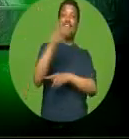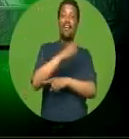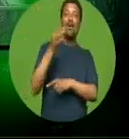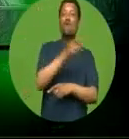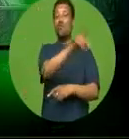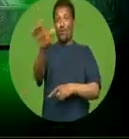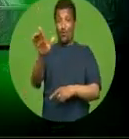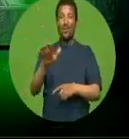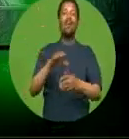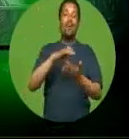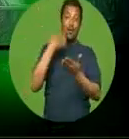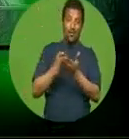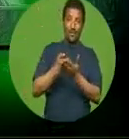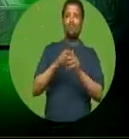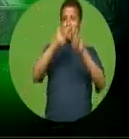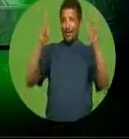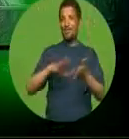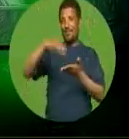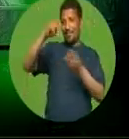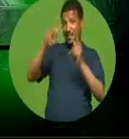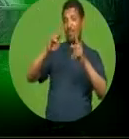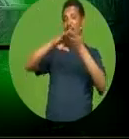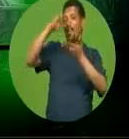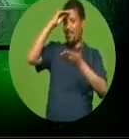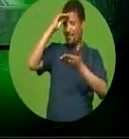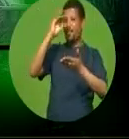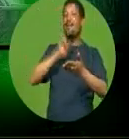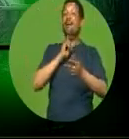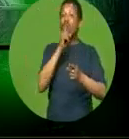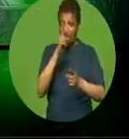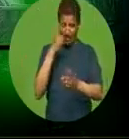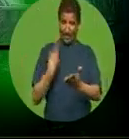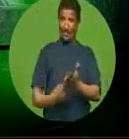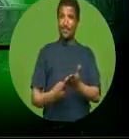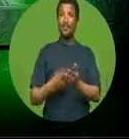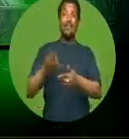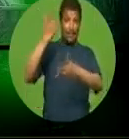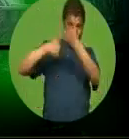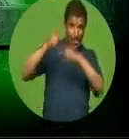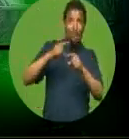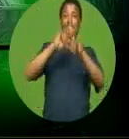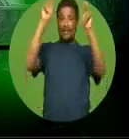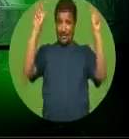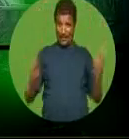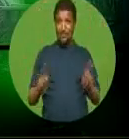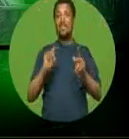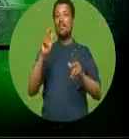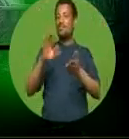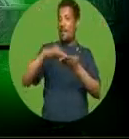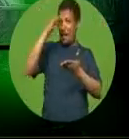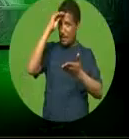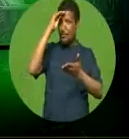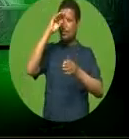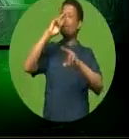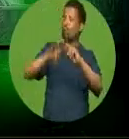your economics plasma television lesson. I am sure this and the upcoming plasma television lessons will lay